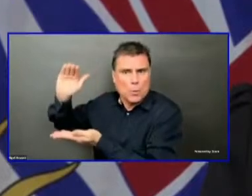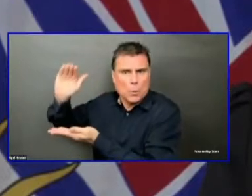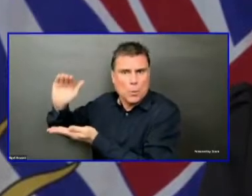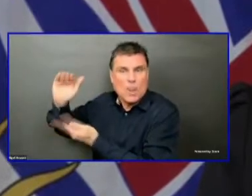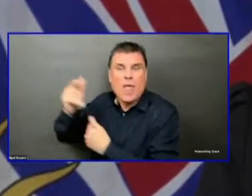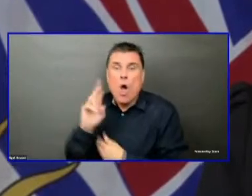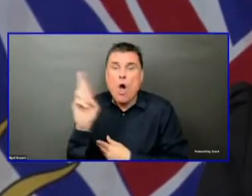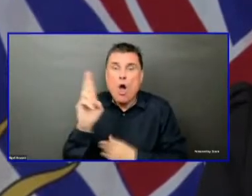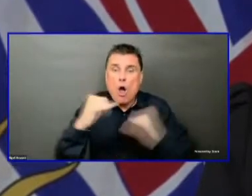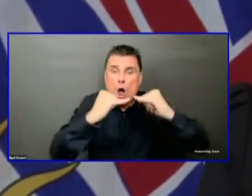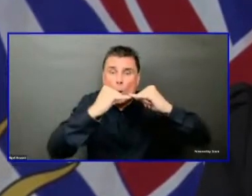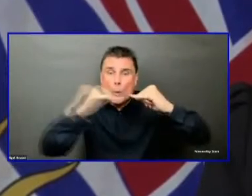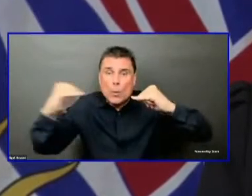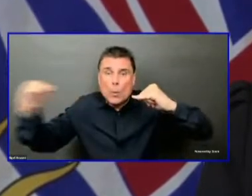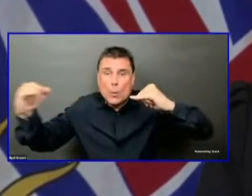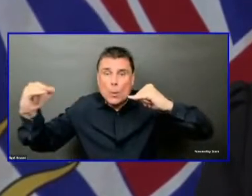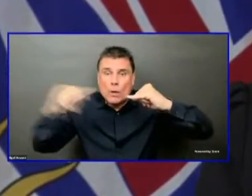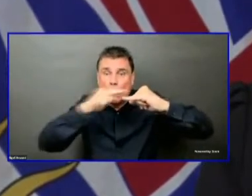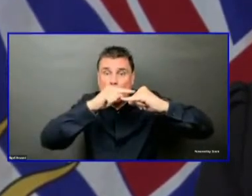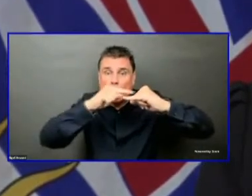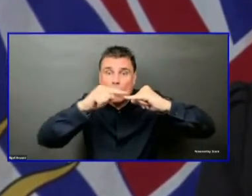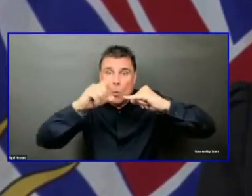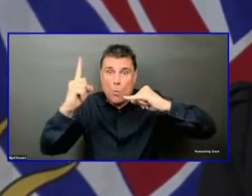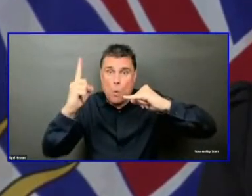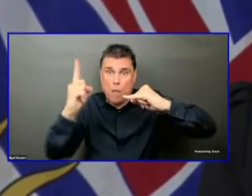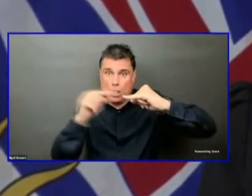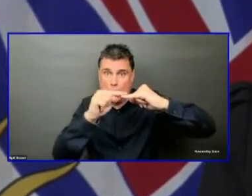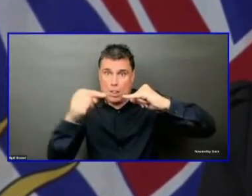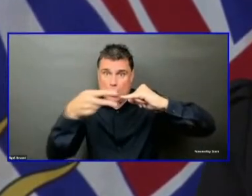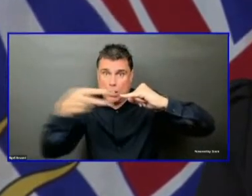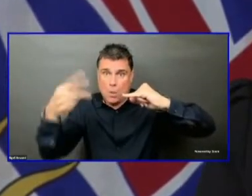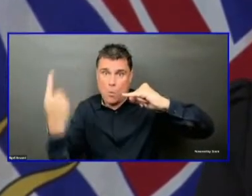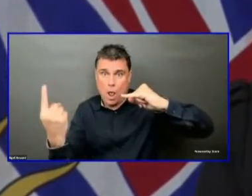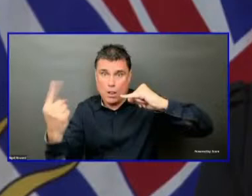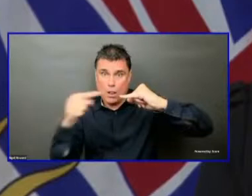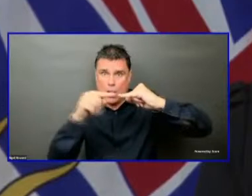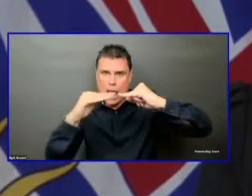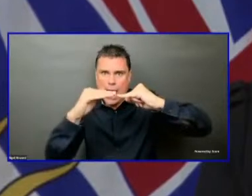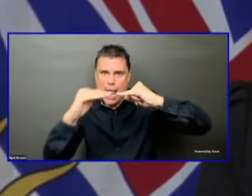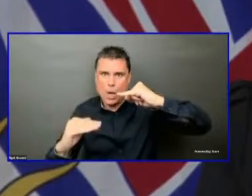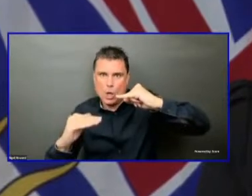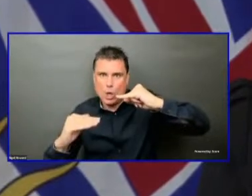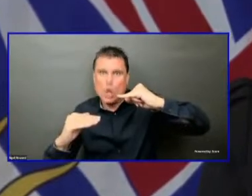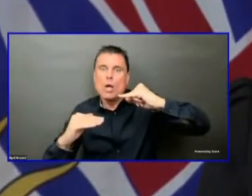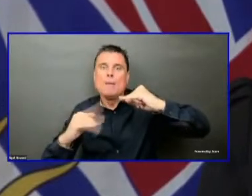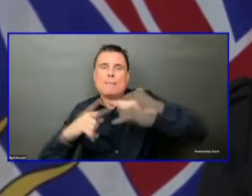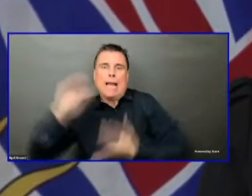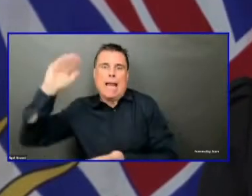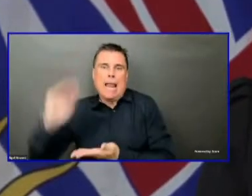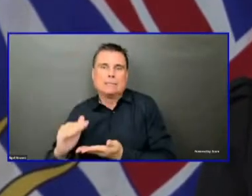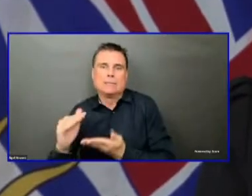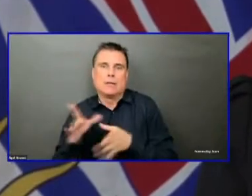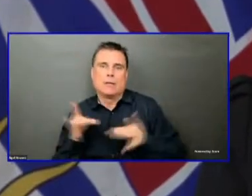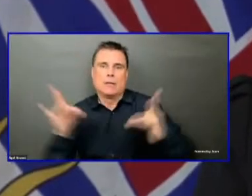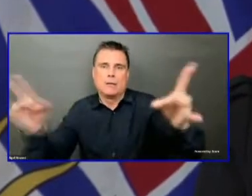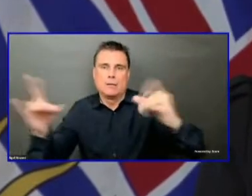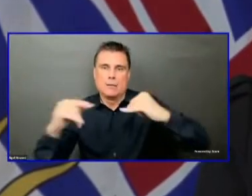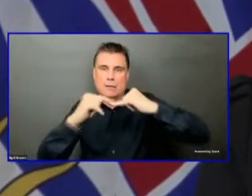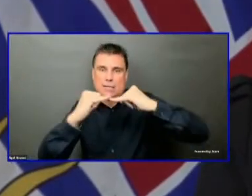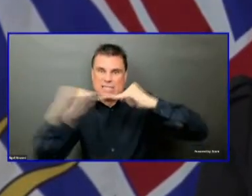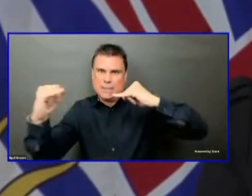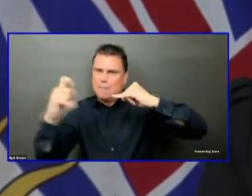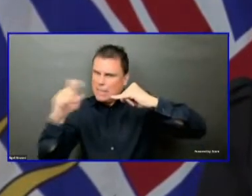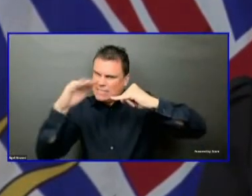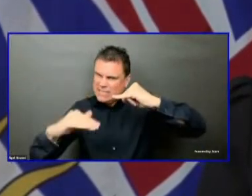0, below 1. And that's where we need to keep it. Since our immunization program got underway, we've seen